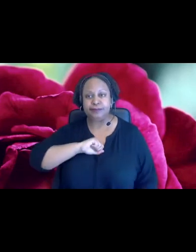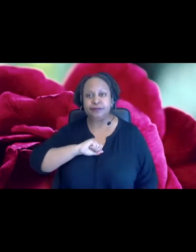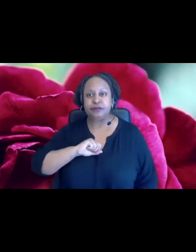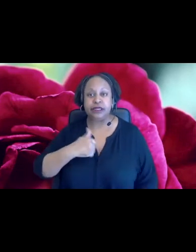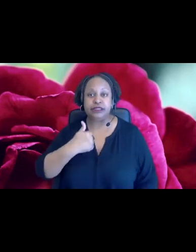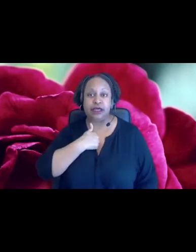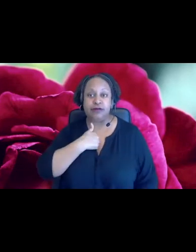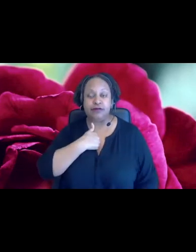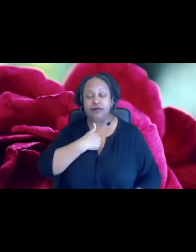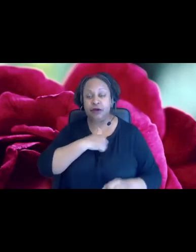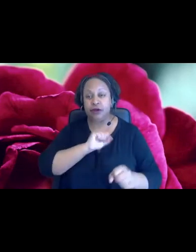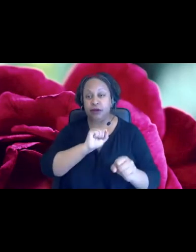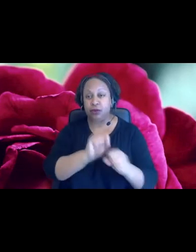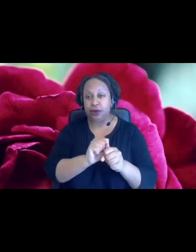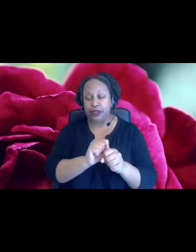self-employed